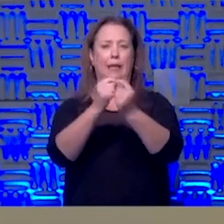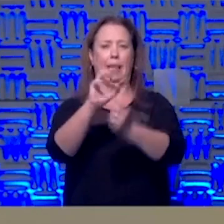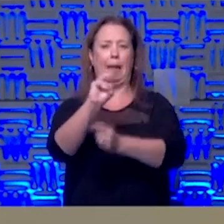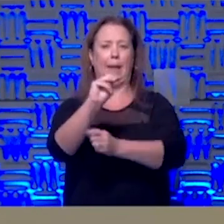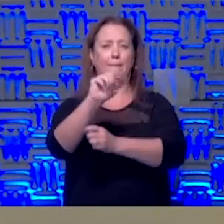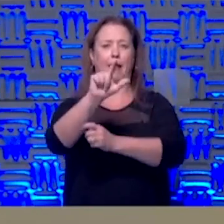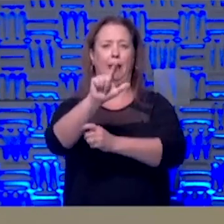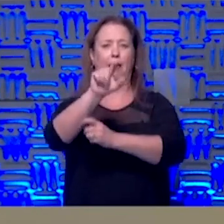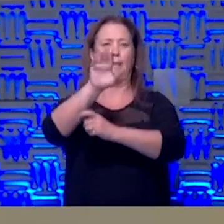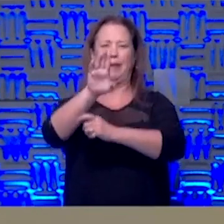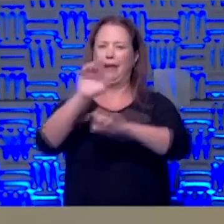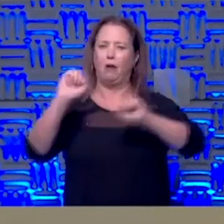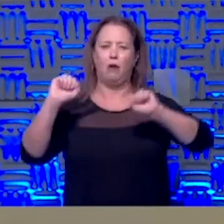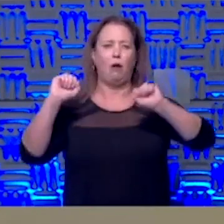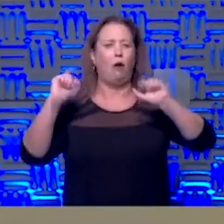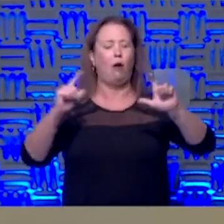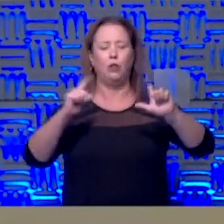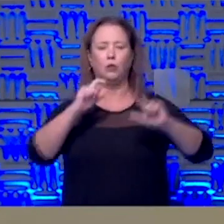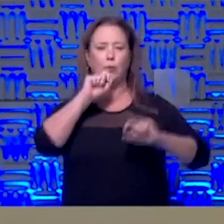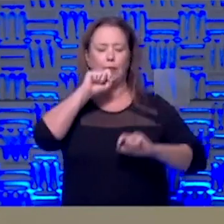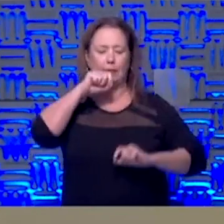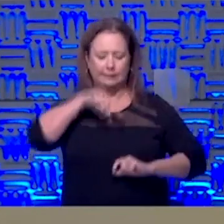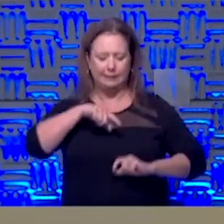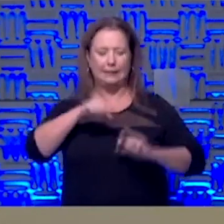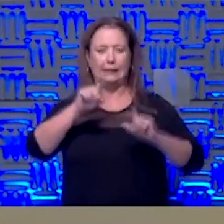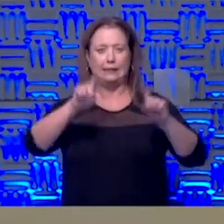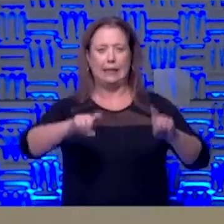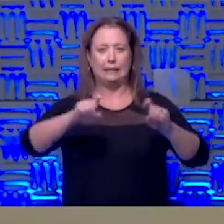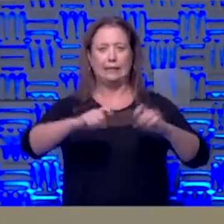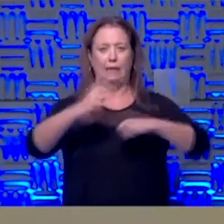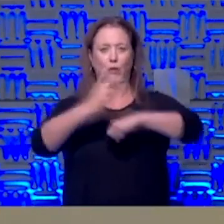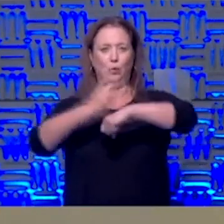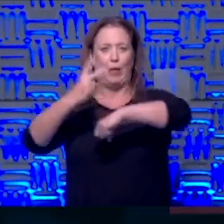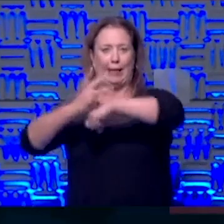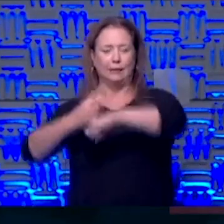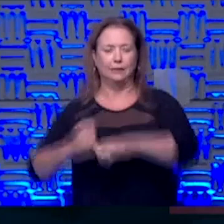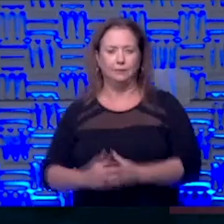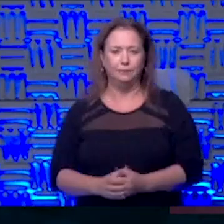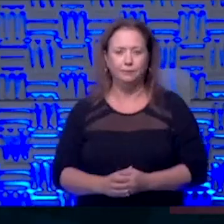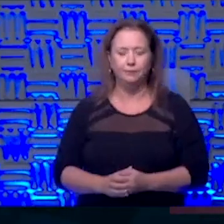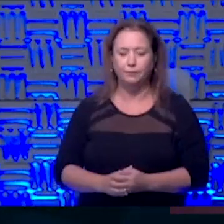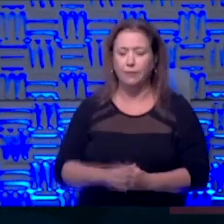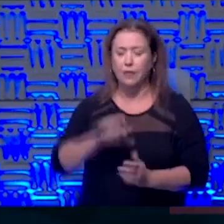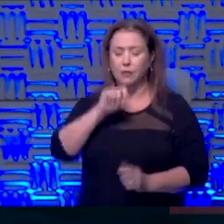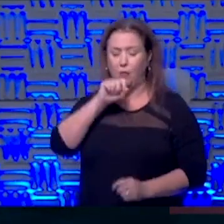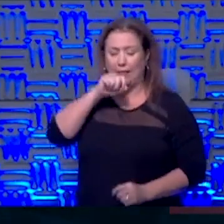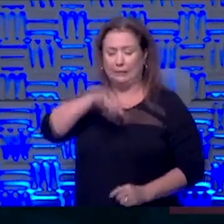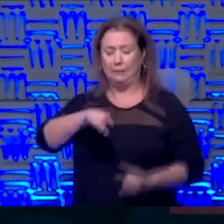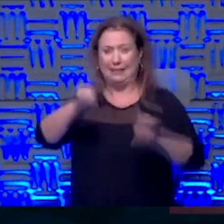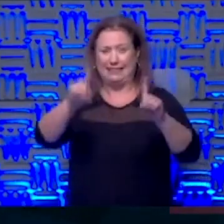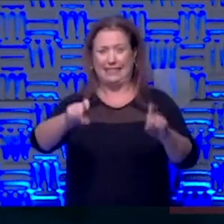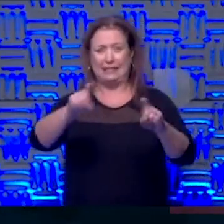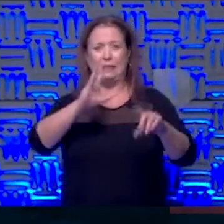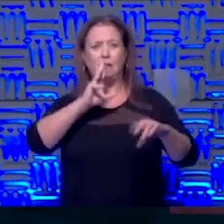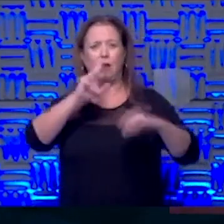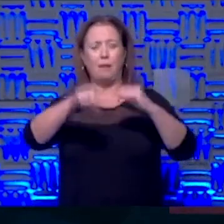a saliva test and getting tested every other day. So let's talk about the saliva test for just a minute, because that's a big deal. We spend a lot